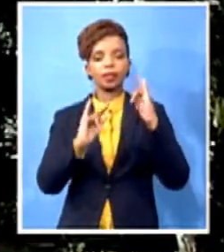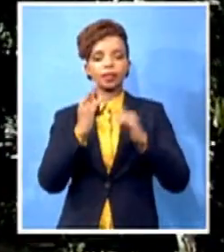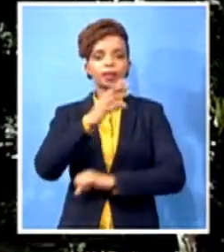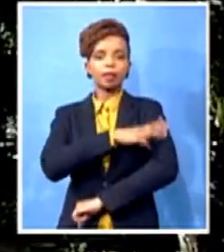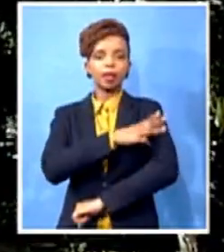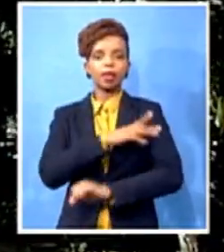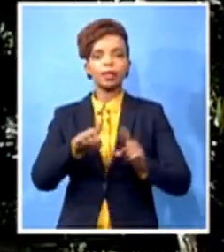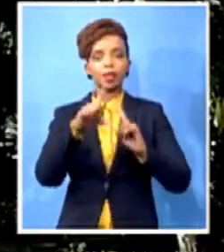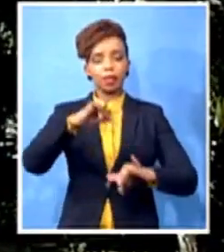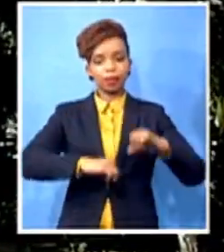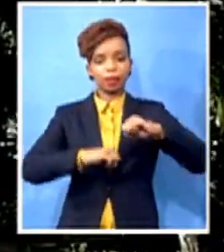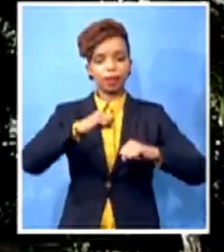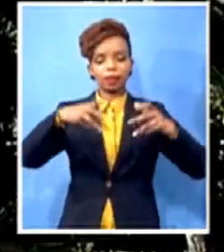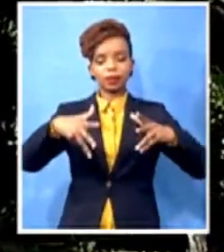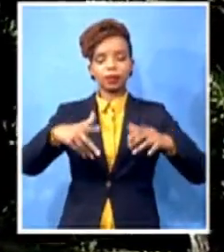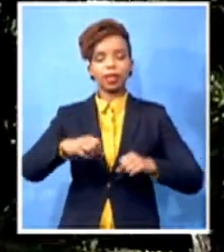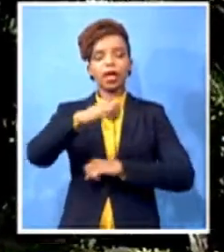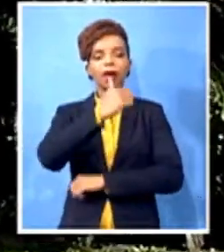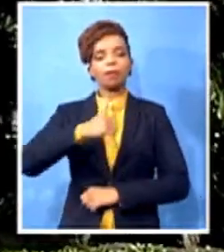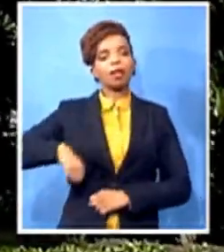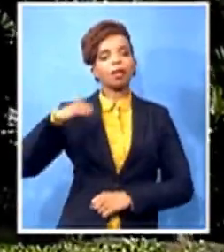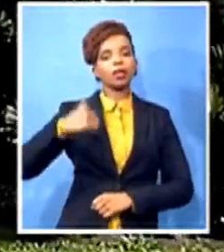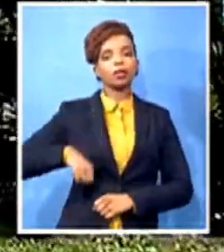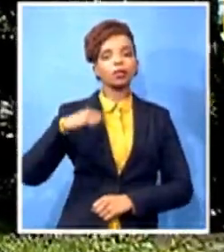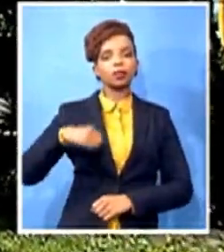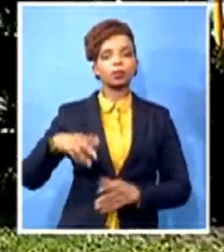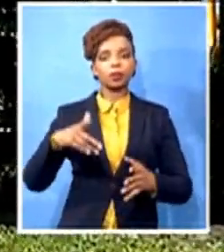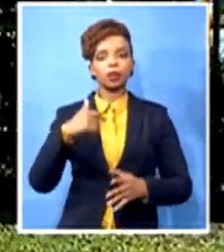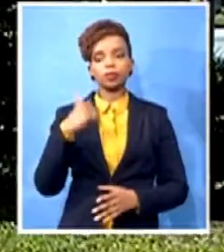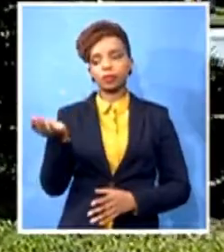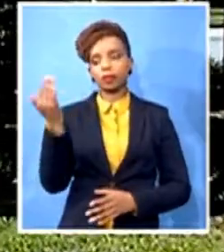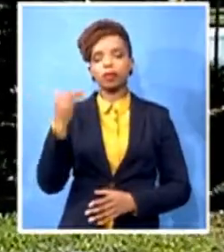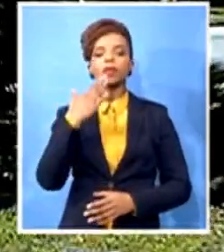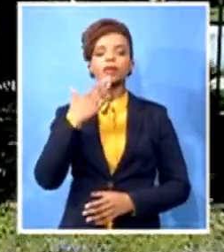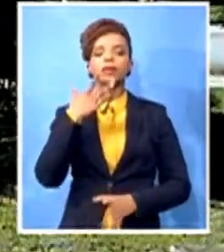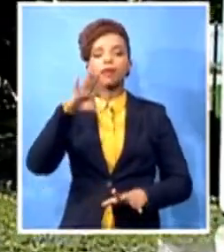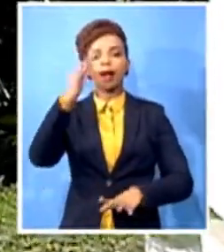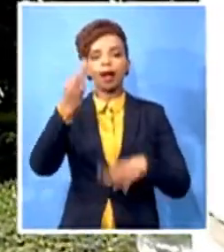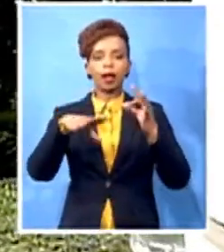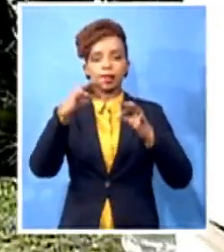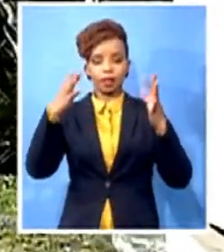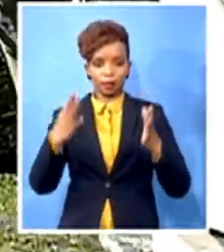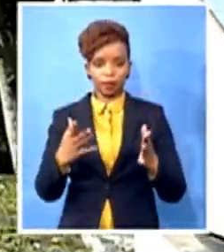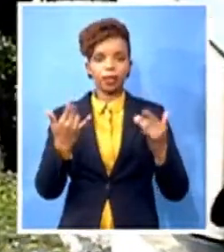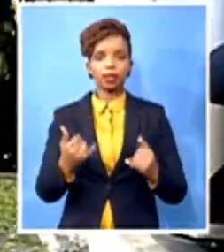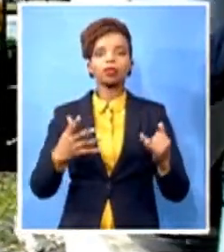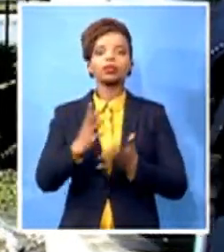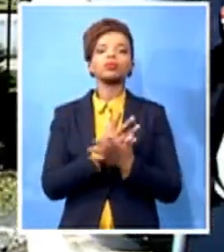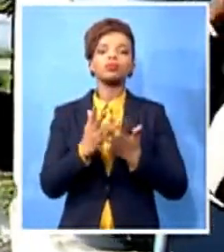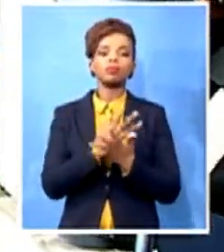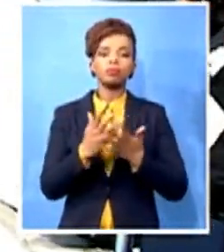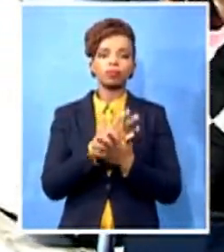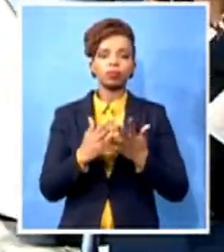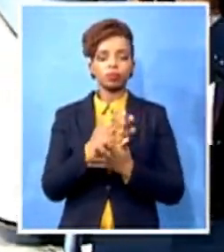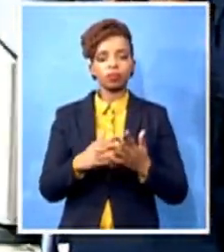bring in Ongama Mtimka, the political analyst, to speak about in terms of whether the political climate now of this metro. Ongama, a shocking week yet